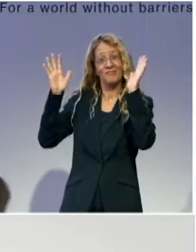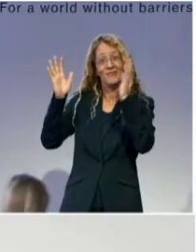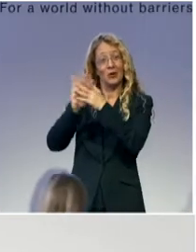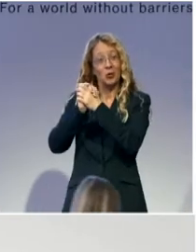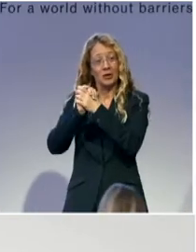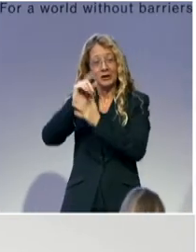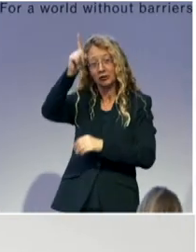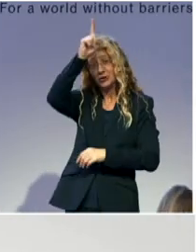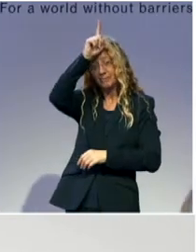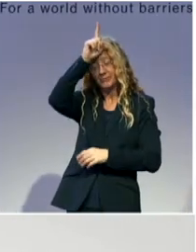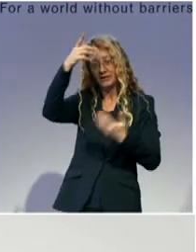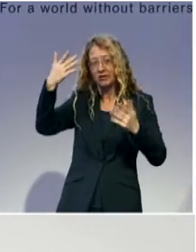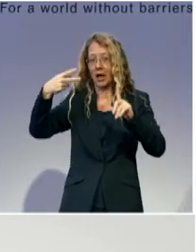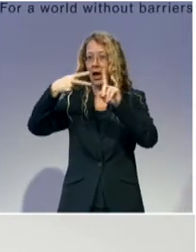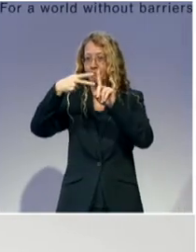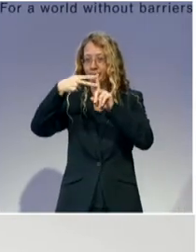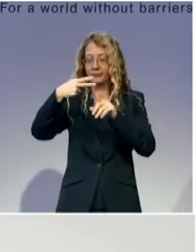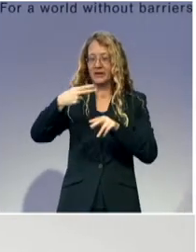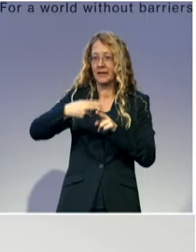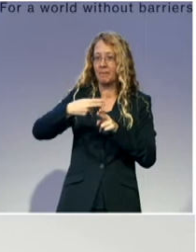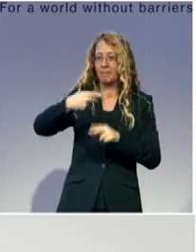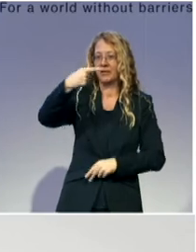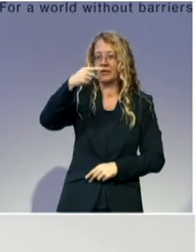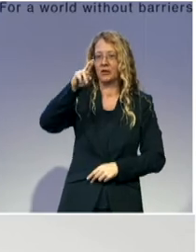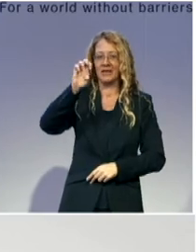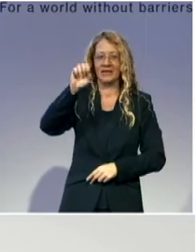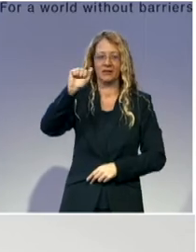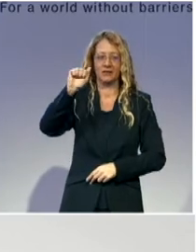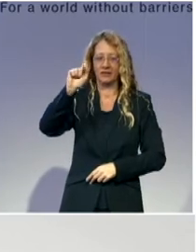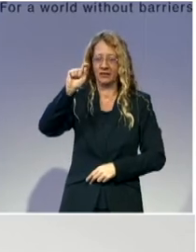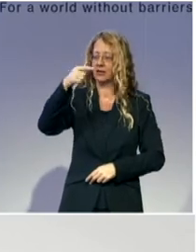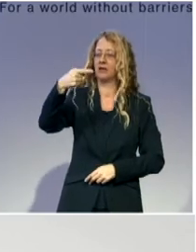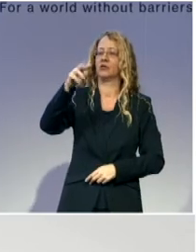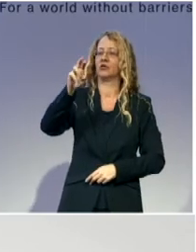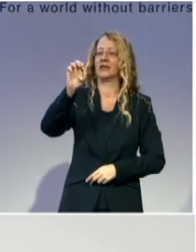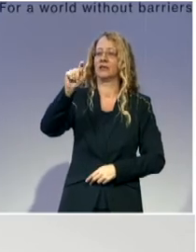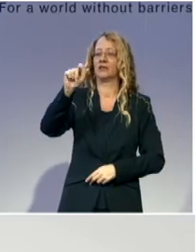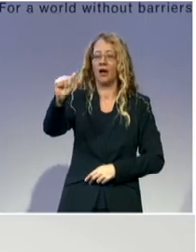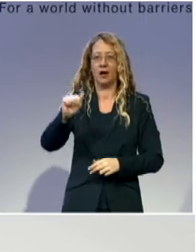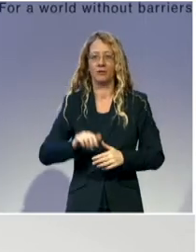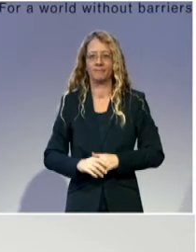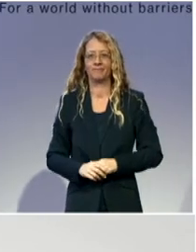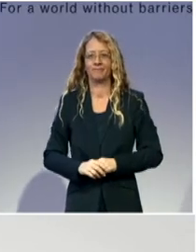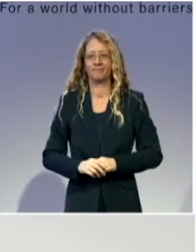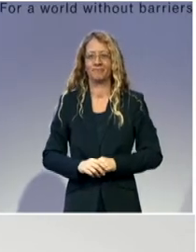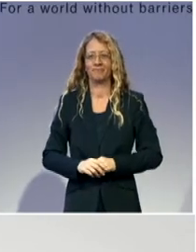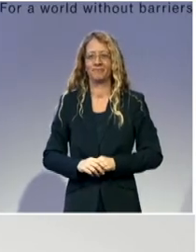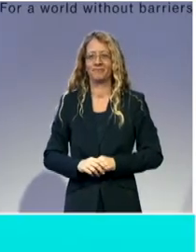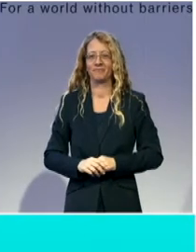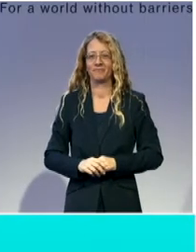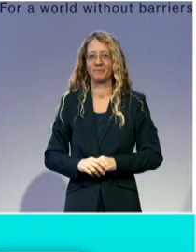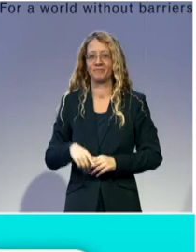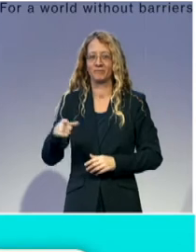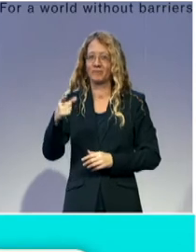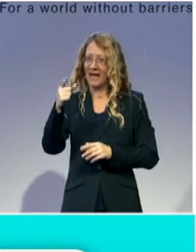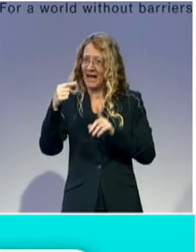Congratulations to Greta and Starks from Germany, Zero Project awardee and Impact Transport participant. The free Greta